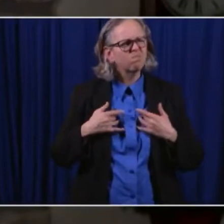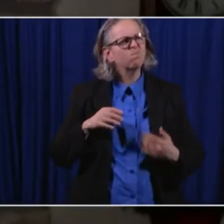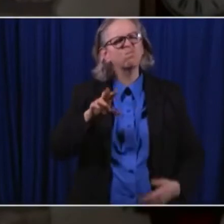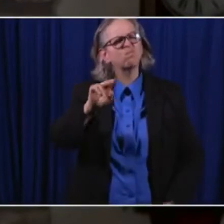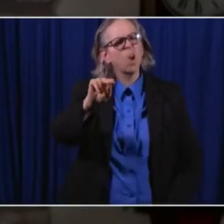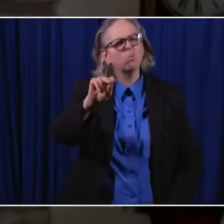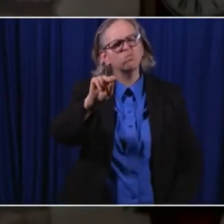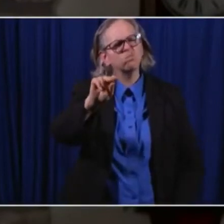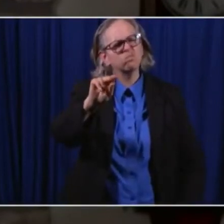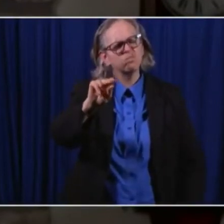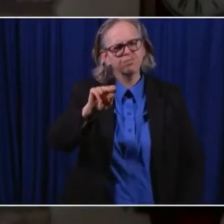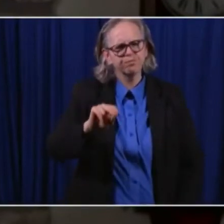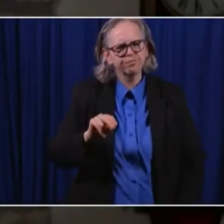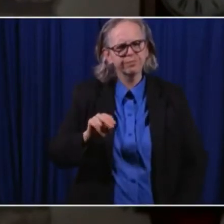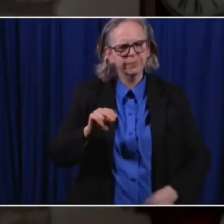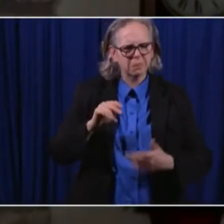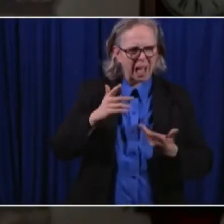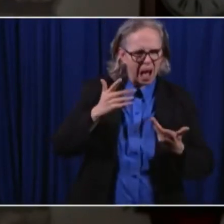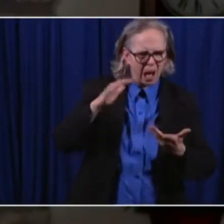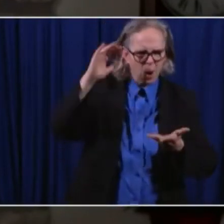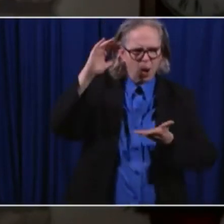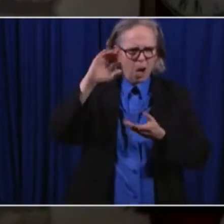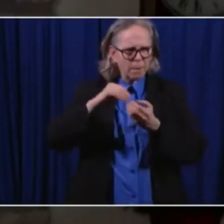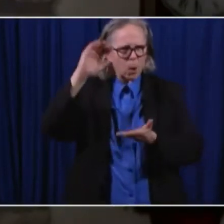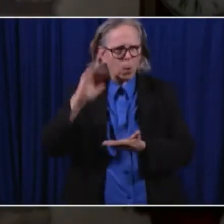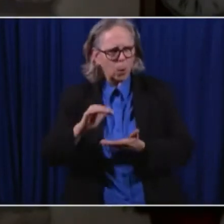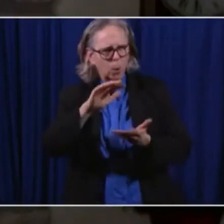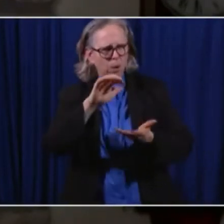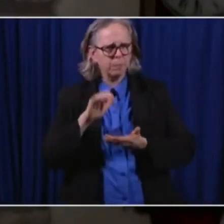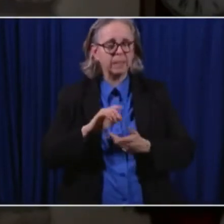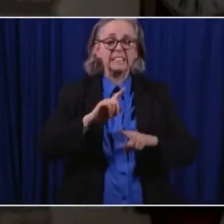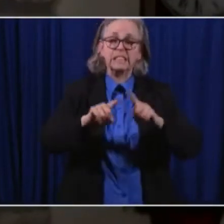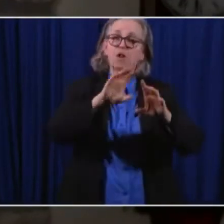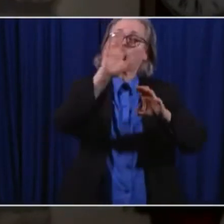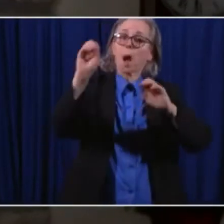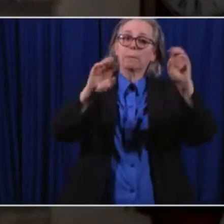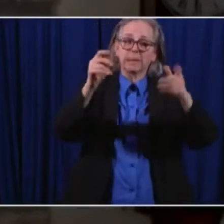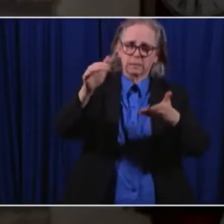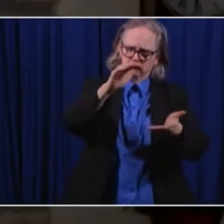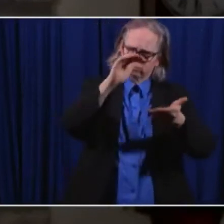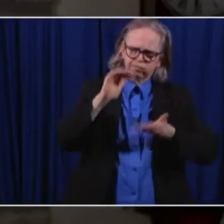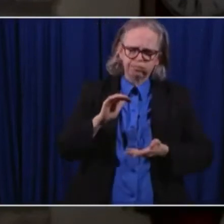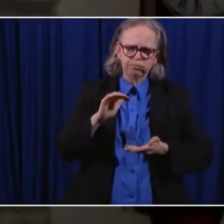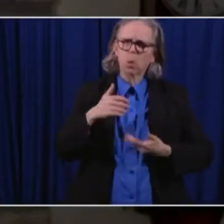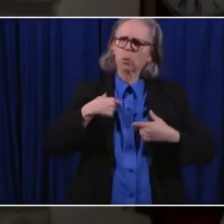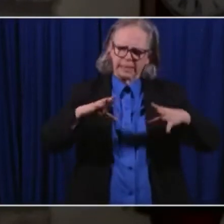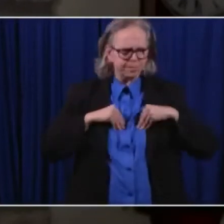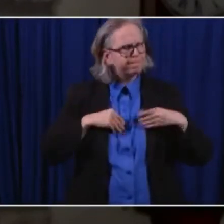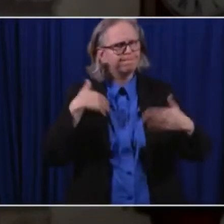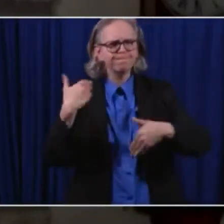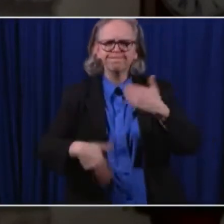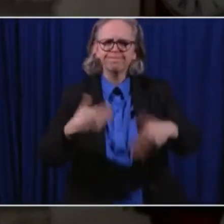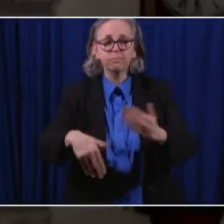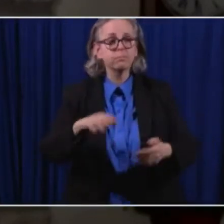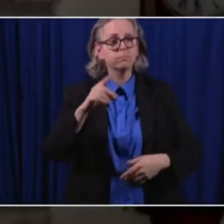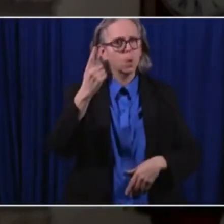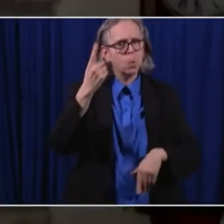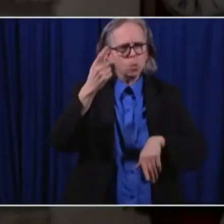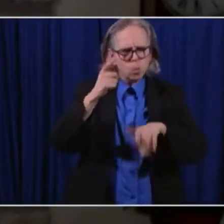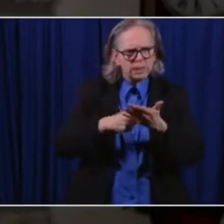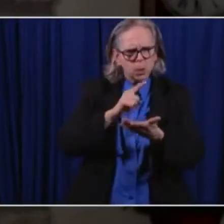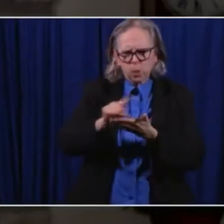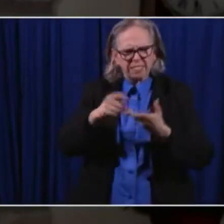We're going to move whatever they give us, and they're going to tell us once a week, and then we're going to know what we can